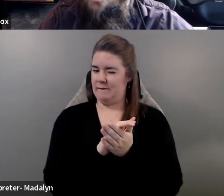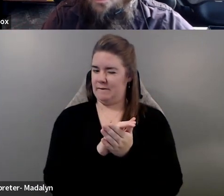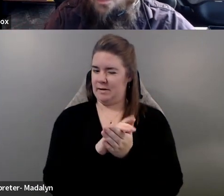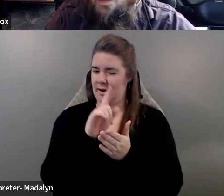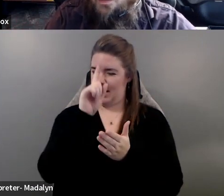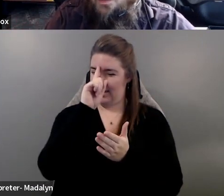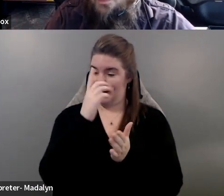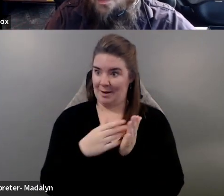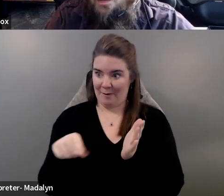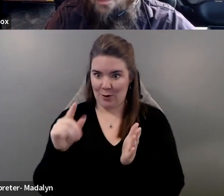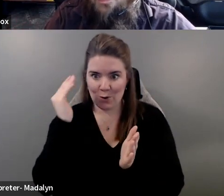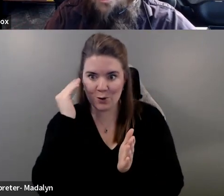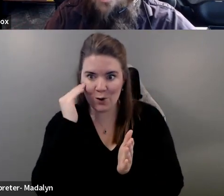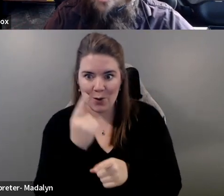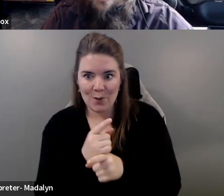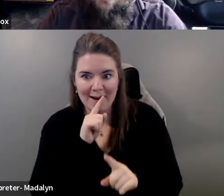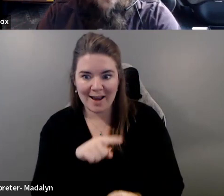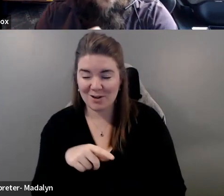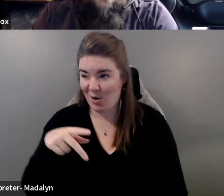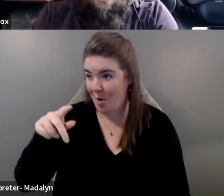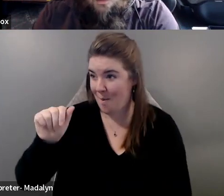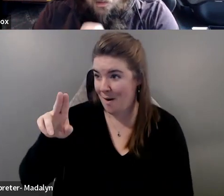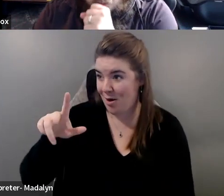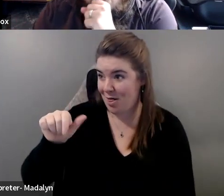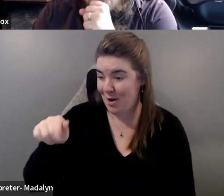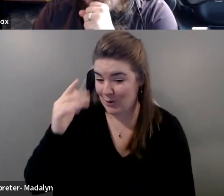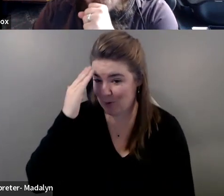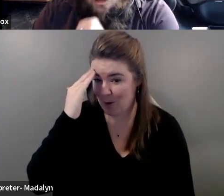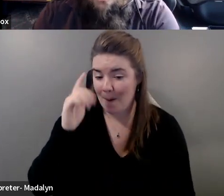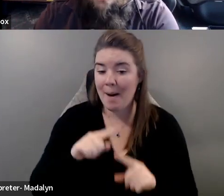on here. I see Paula and some others, but it says up to